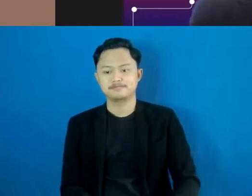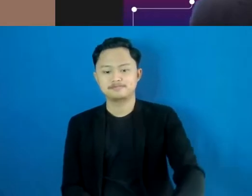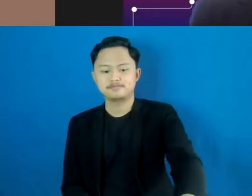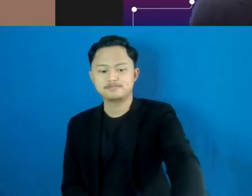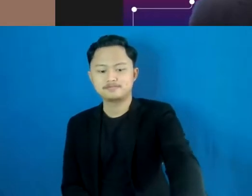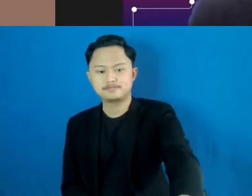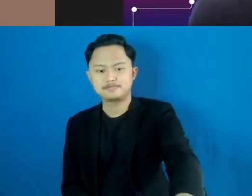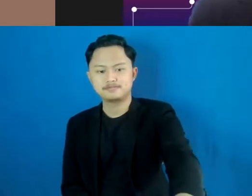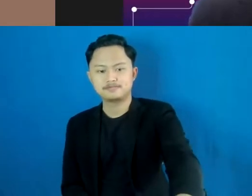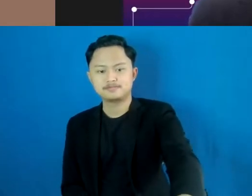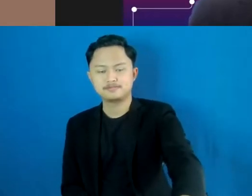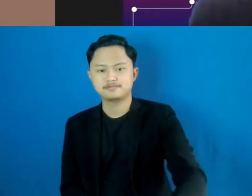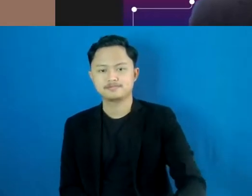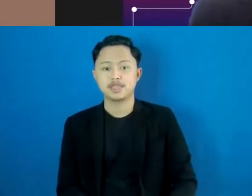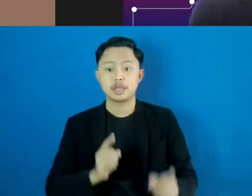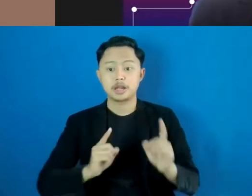If not,